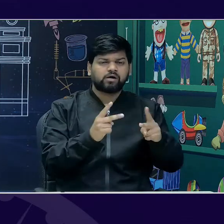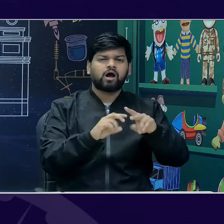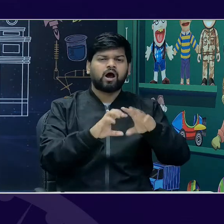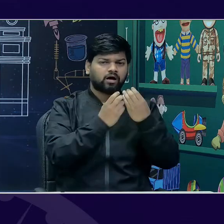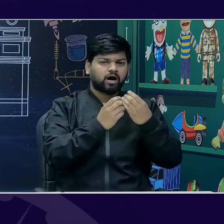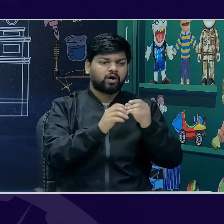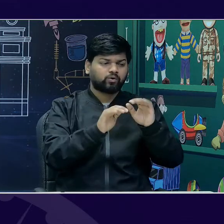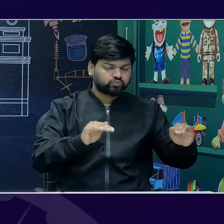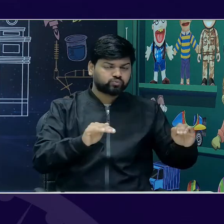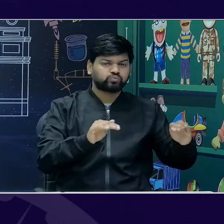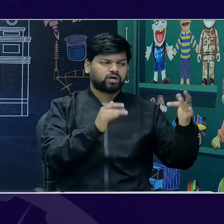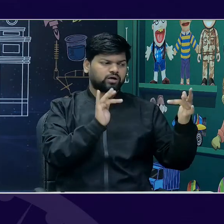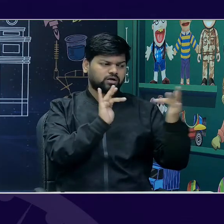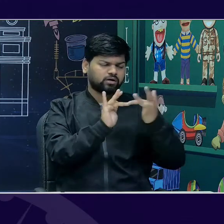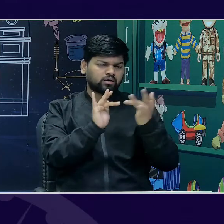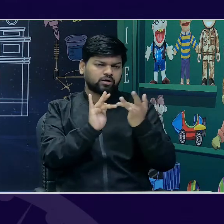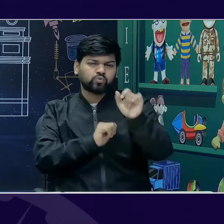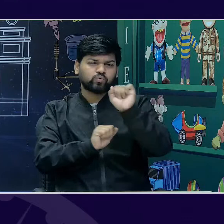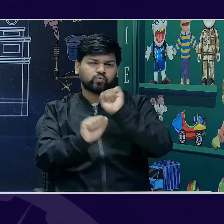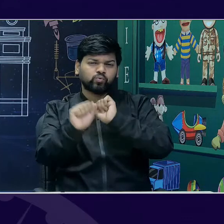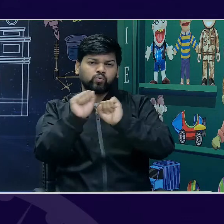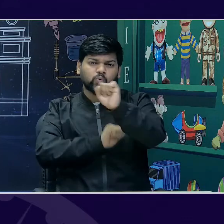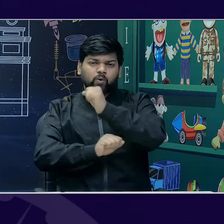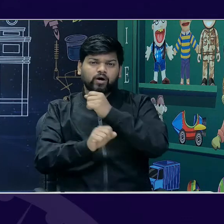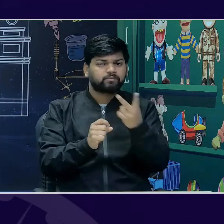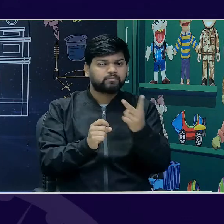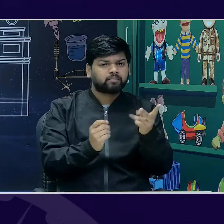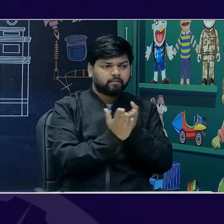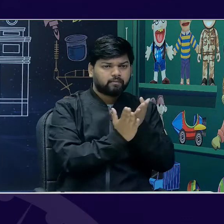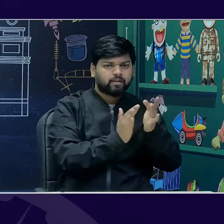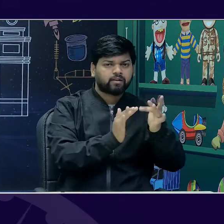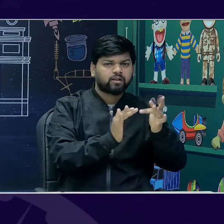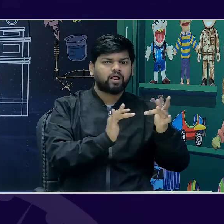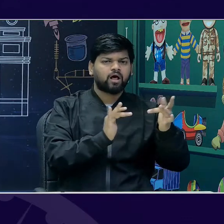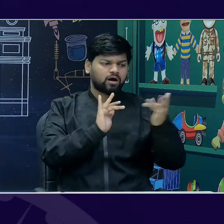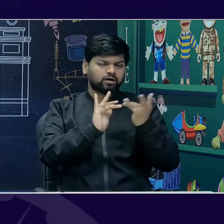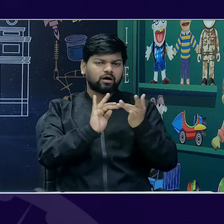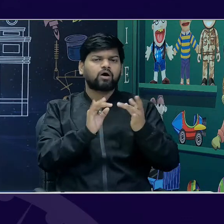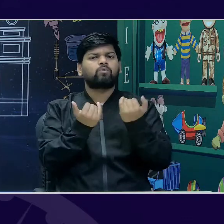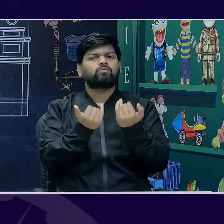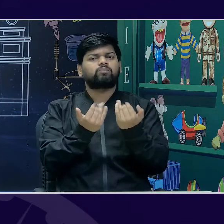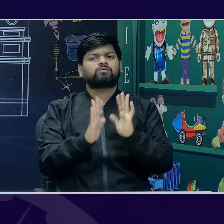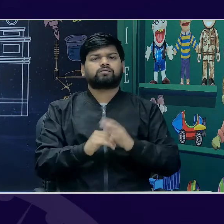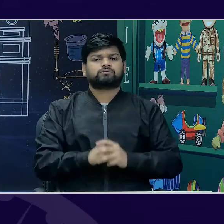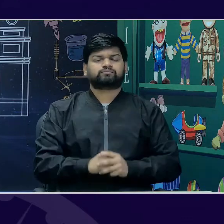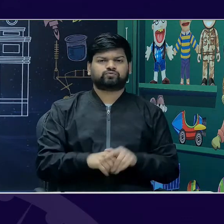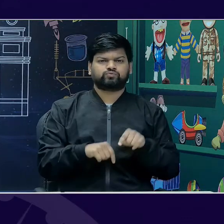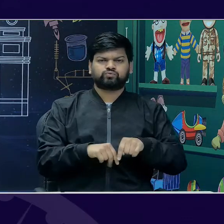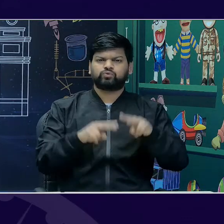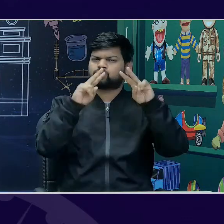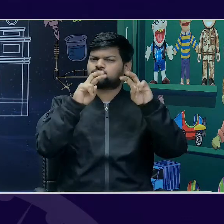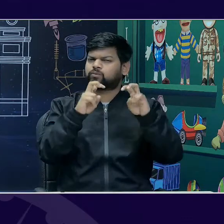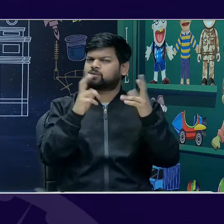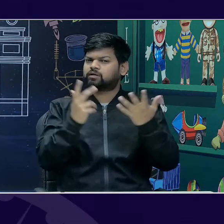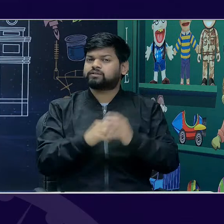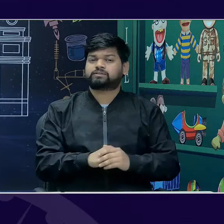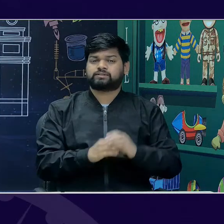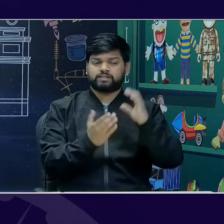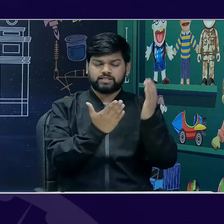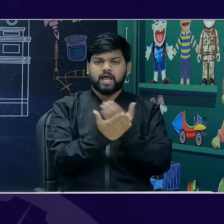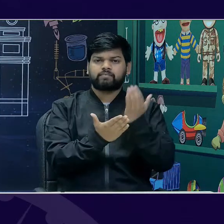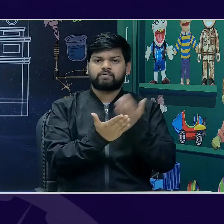the queries, then feel free to reach out to us at our different mediums. So the topic of discussion for the day would be chapter number